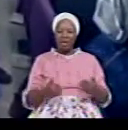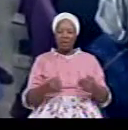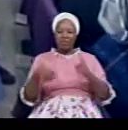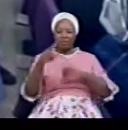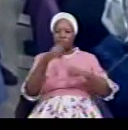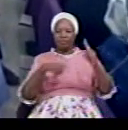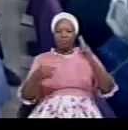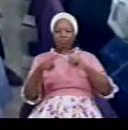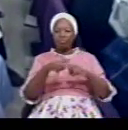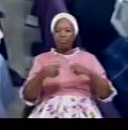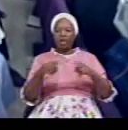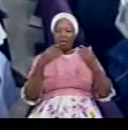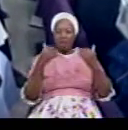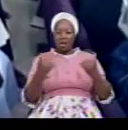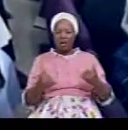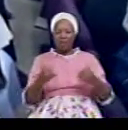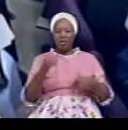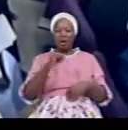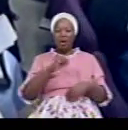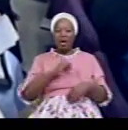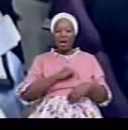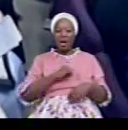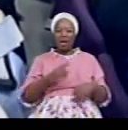live the victorious life.